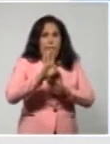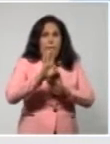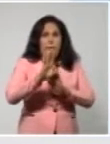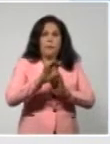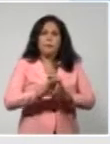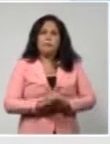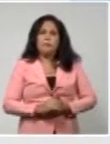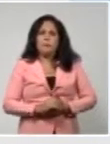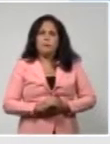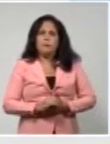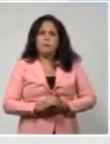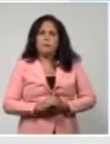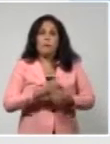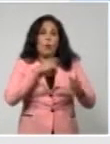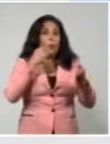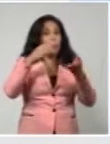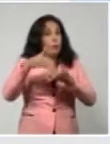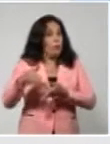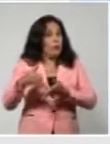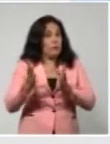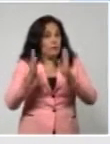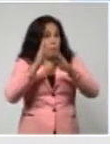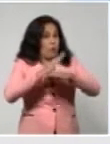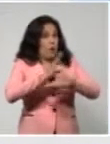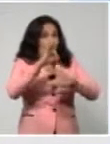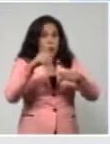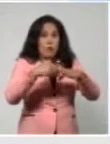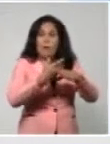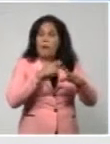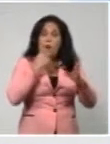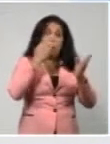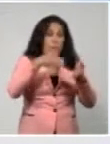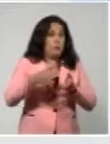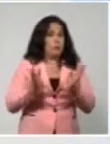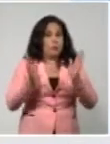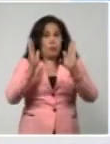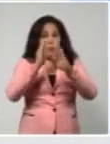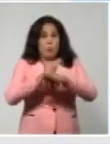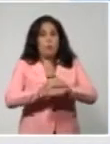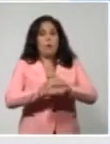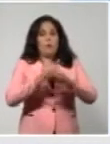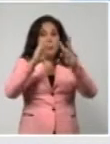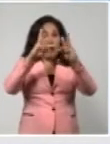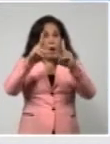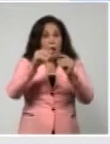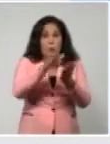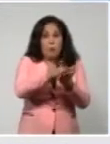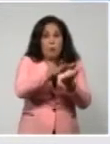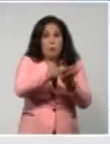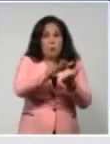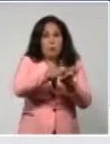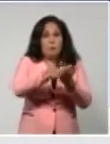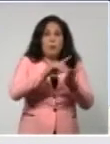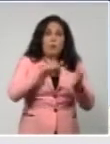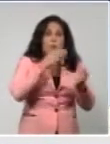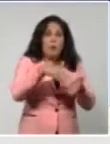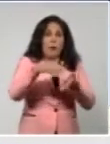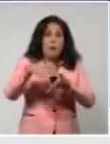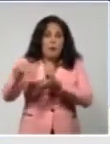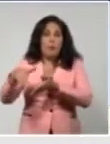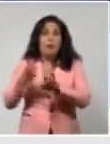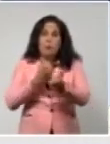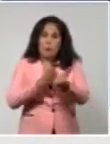100% of these patients are clinically stable. No deaths have been reported for the last 8 days, for a total